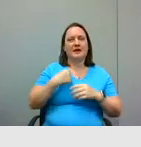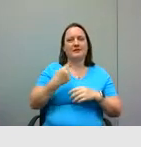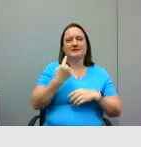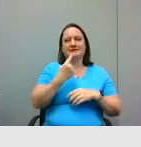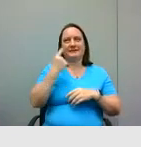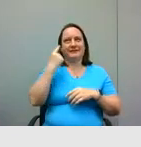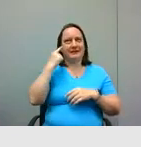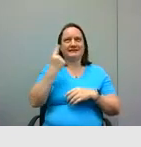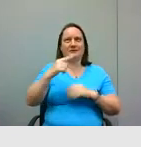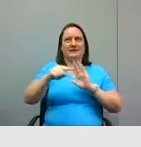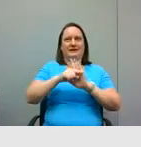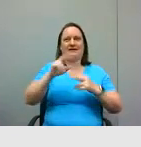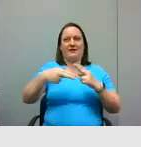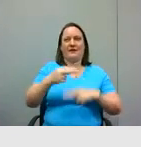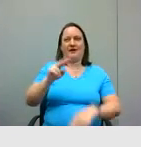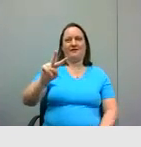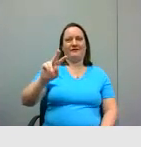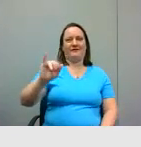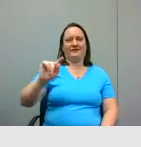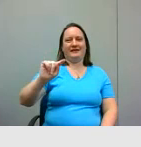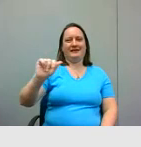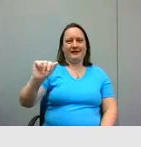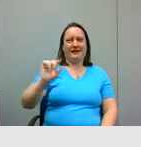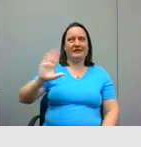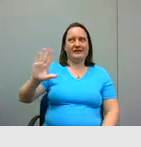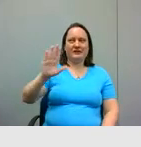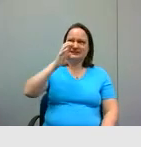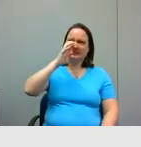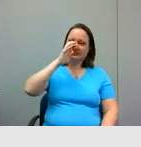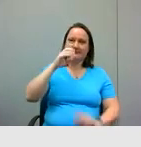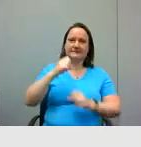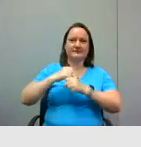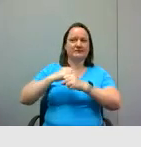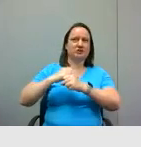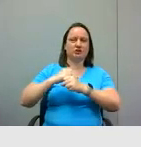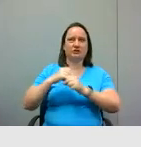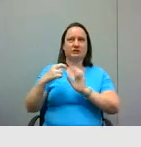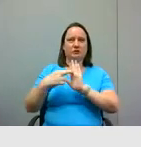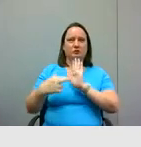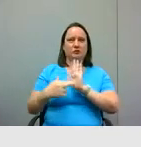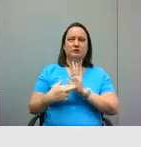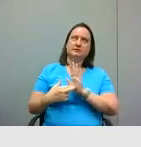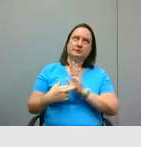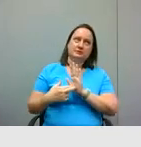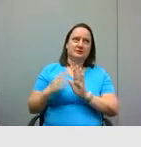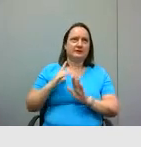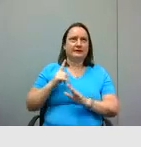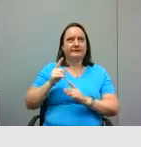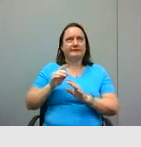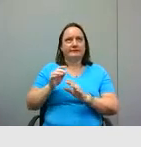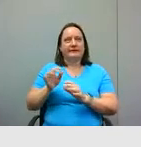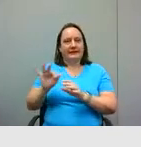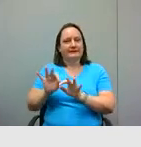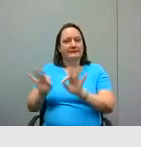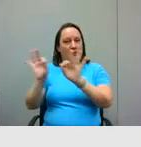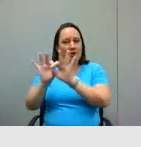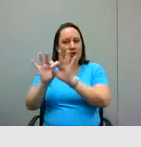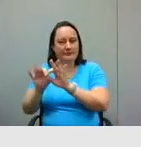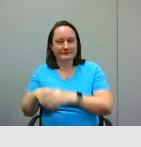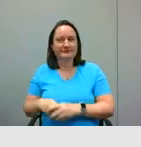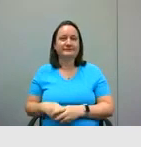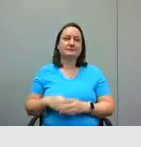those rigid security rules, which are important, and learning how to use Zoom